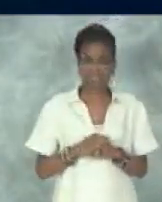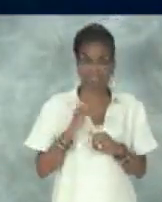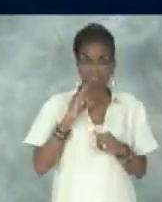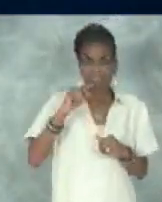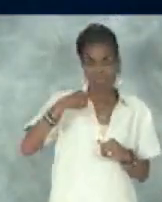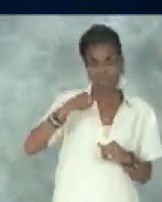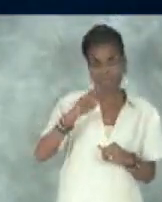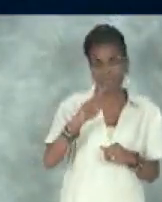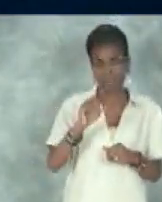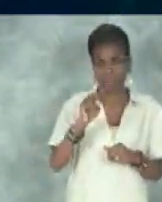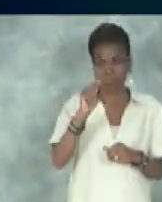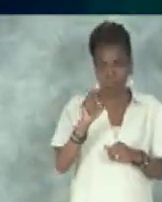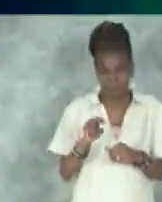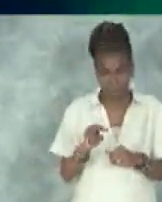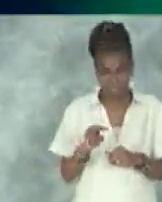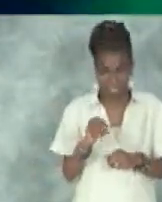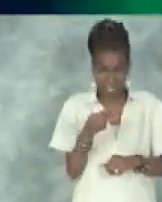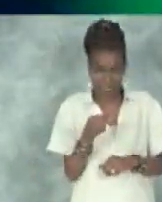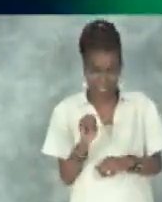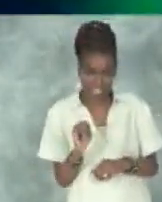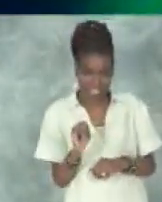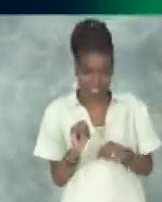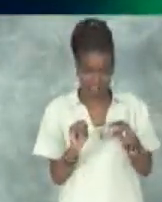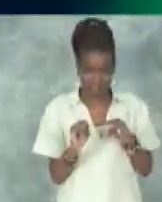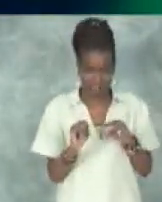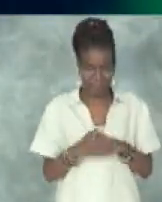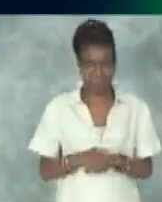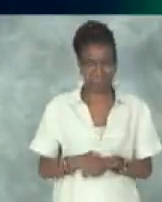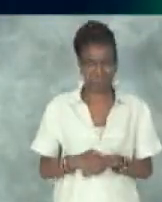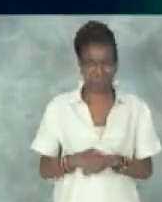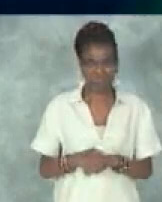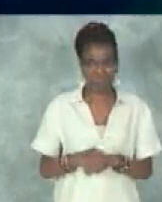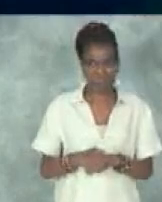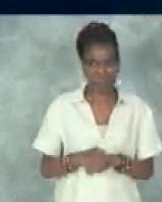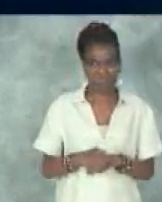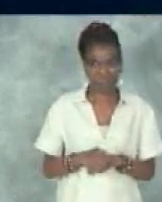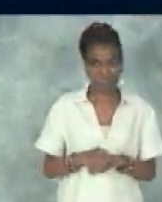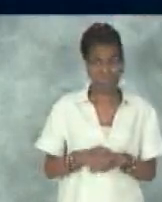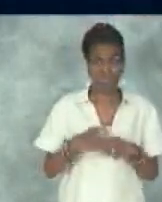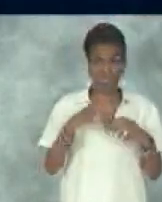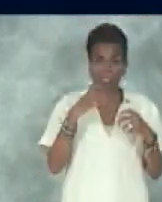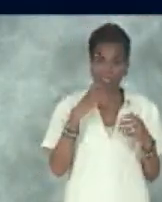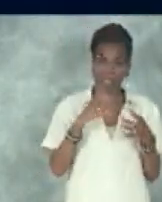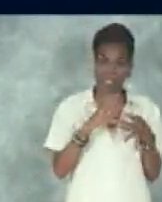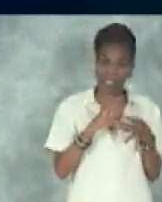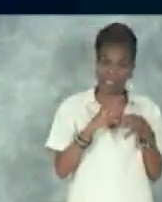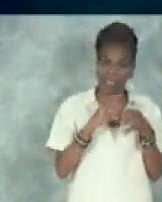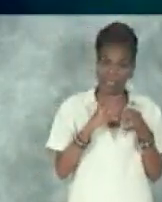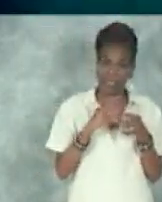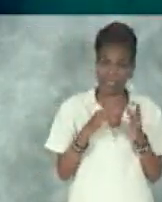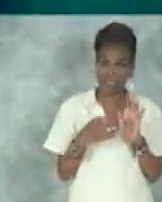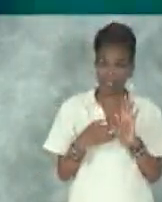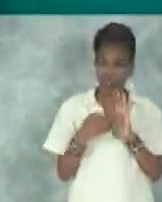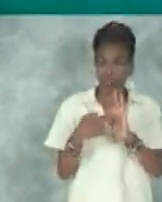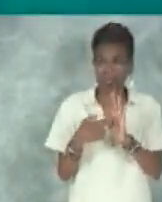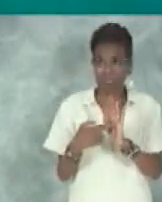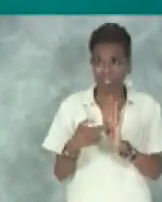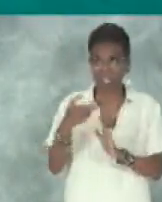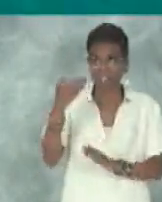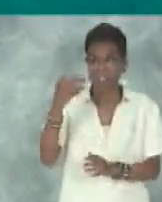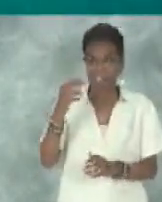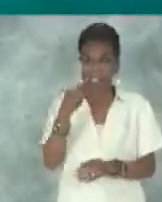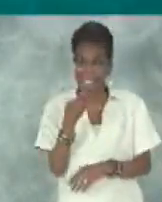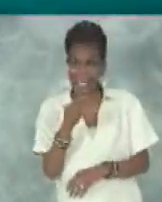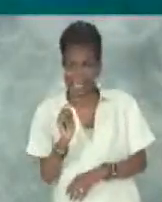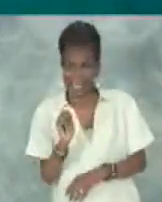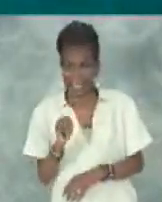pronoun is he. And the he is the reference to the one who started the whole thing. It is he. It is